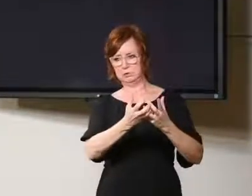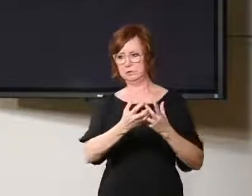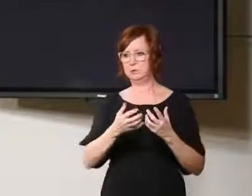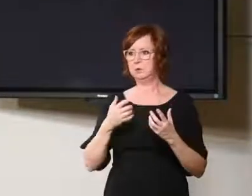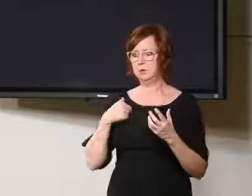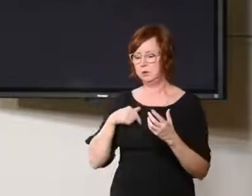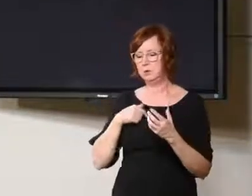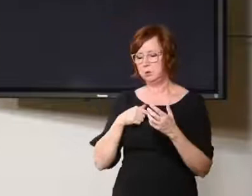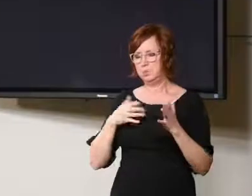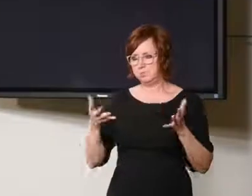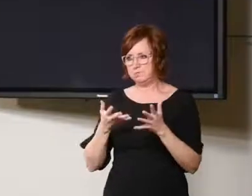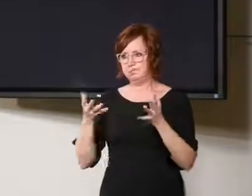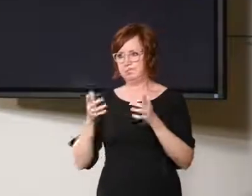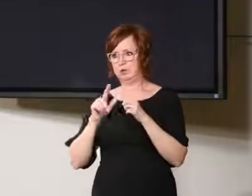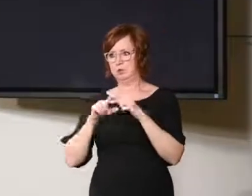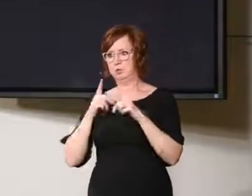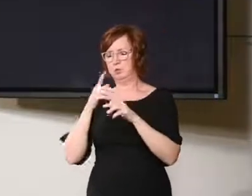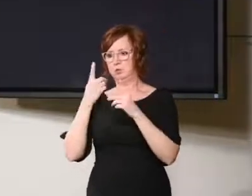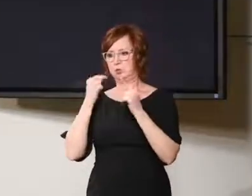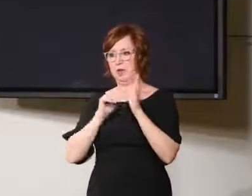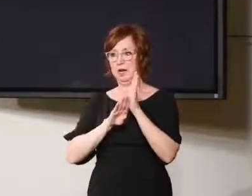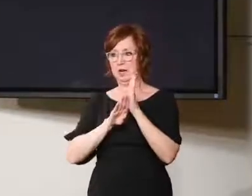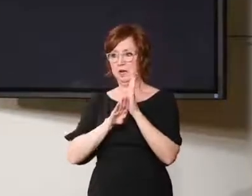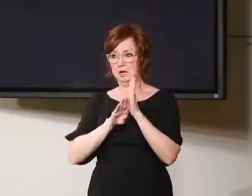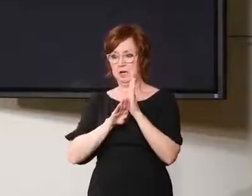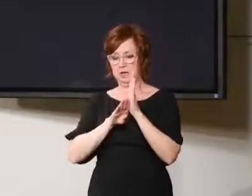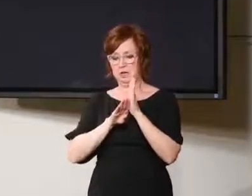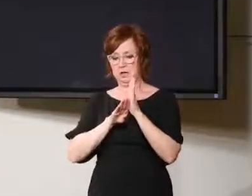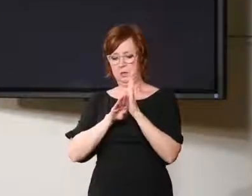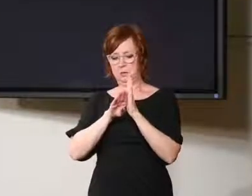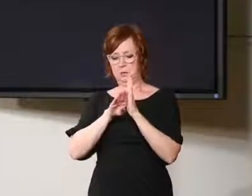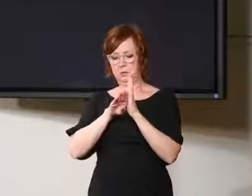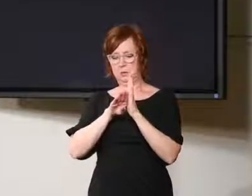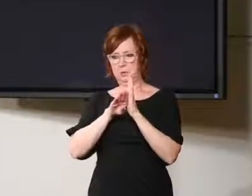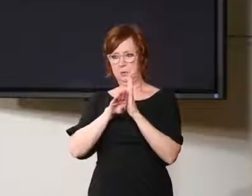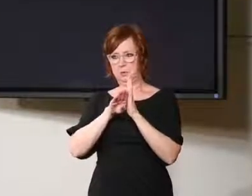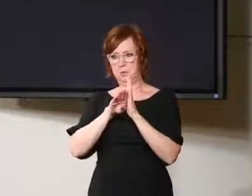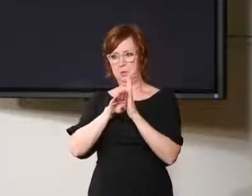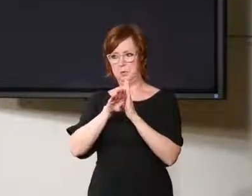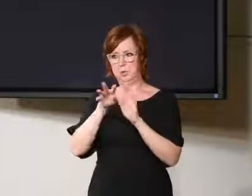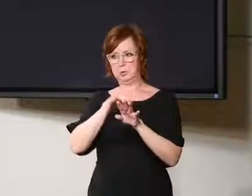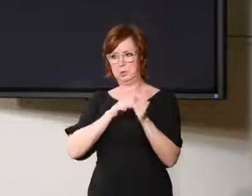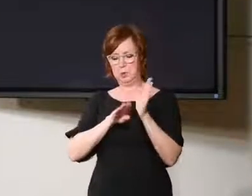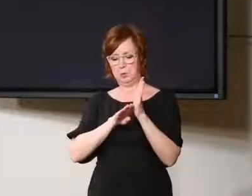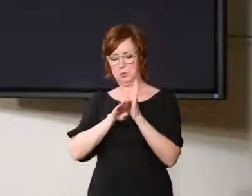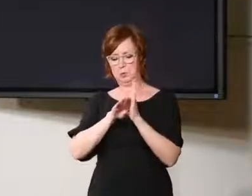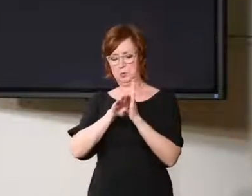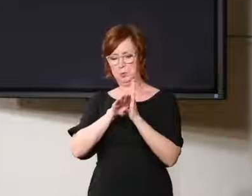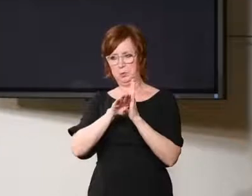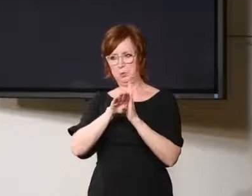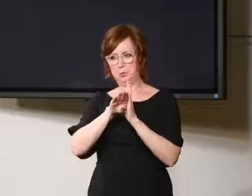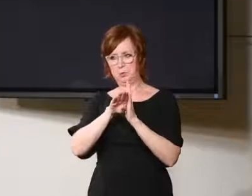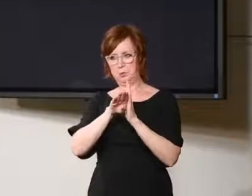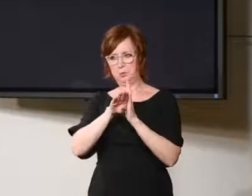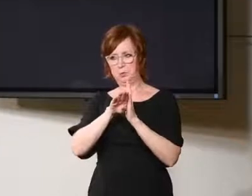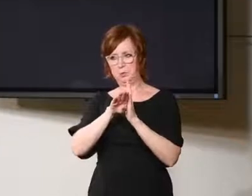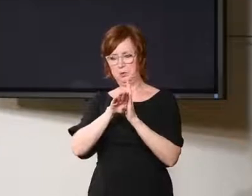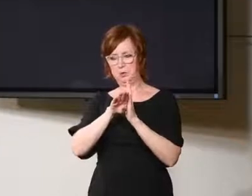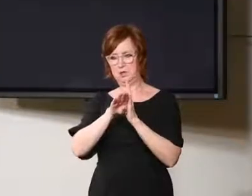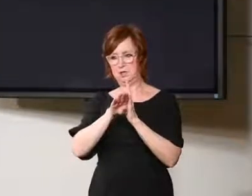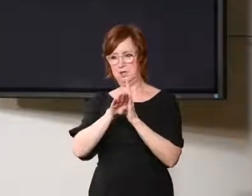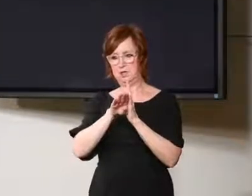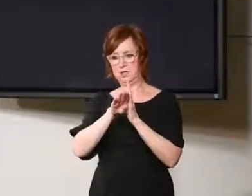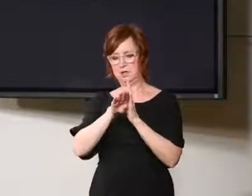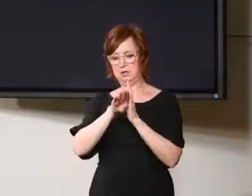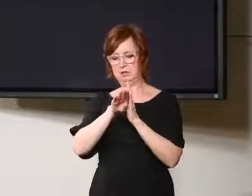up. But obviously, at some point, we want to see the curve going down. Now, is that going to be in 4 weeks, 8 weeks? We really